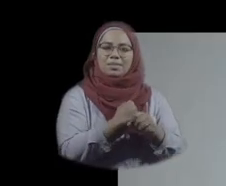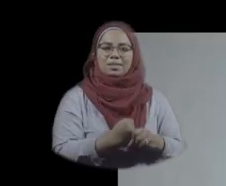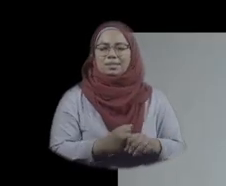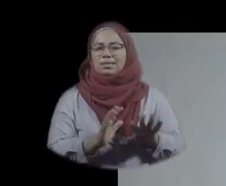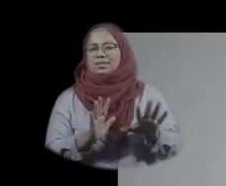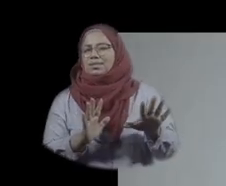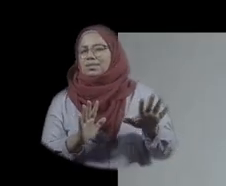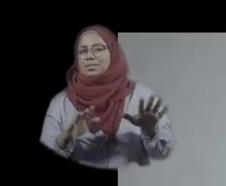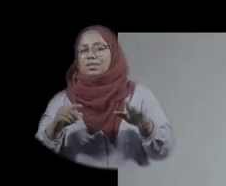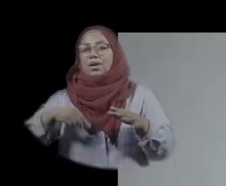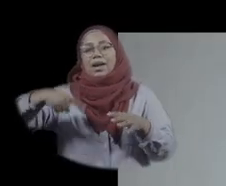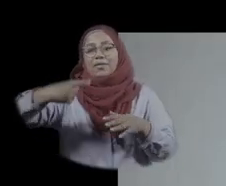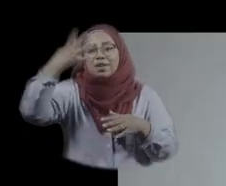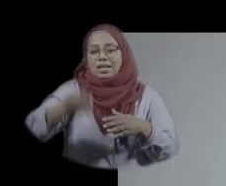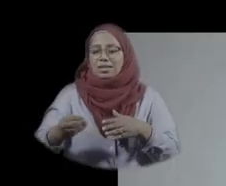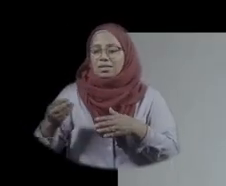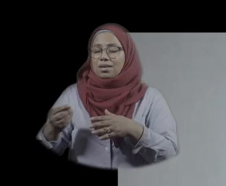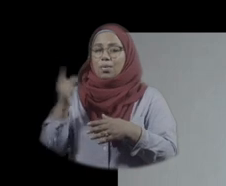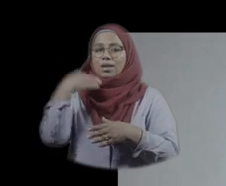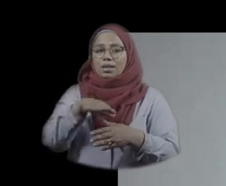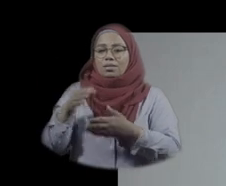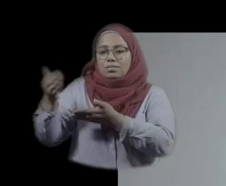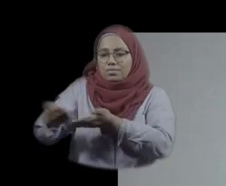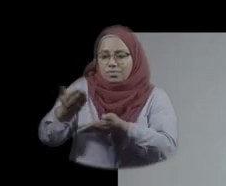the house. I regretted it because I'm going to go to the house.